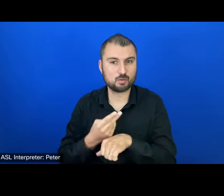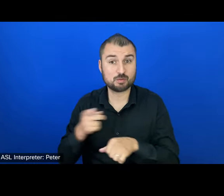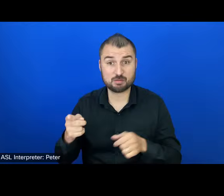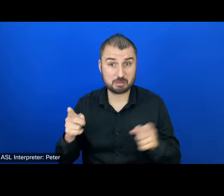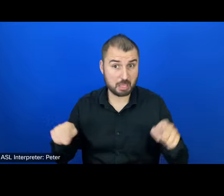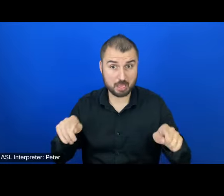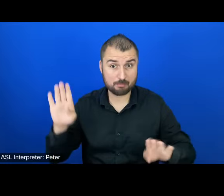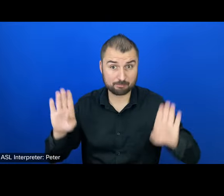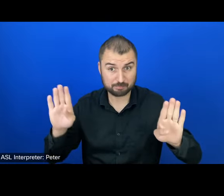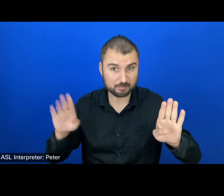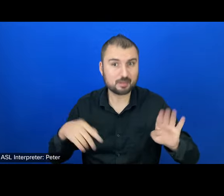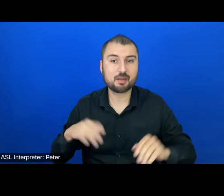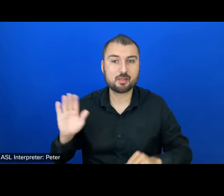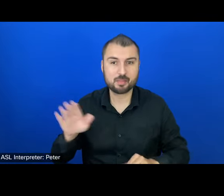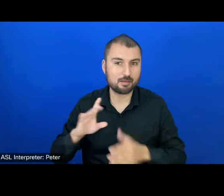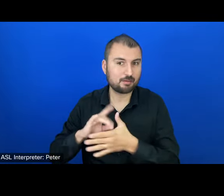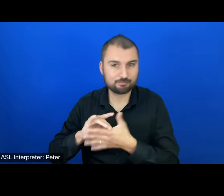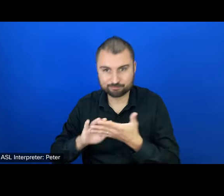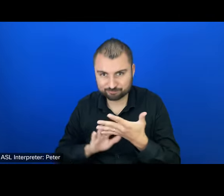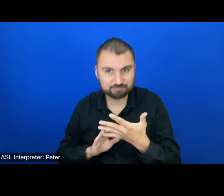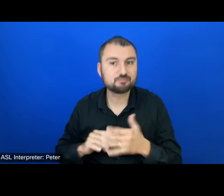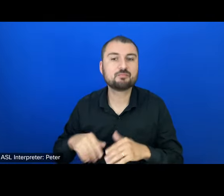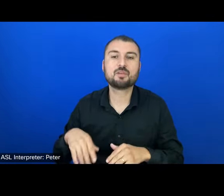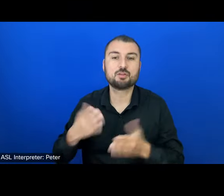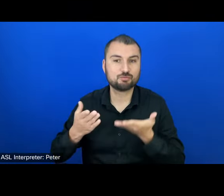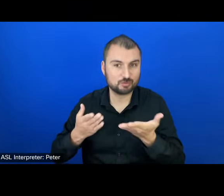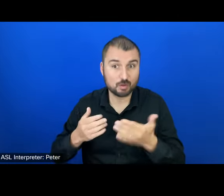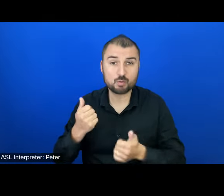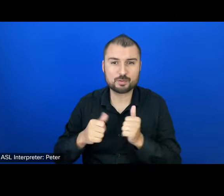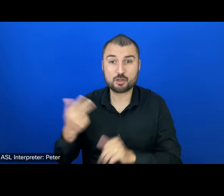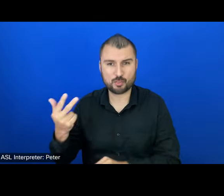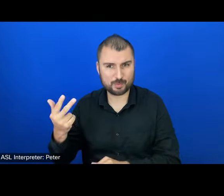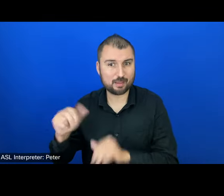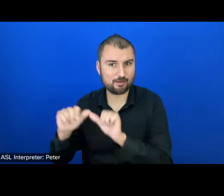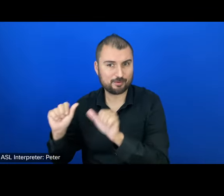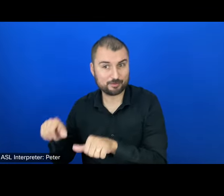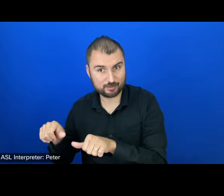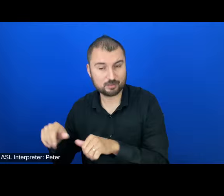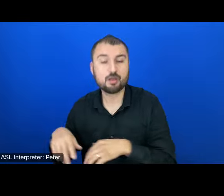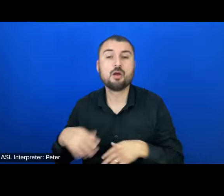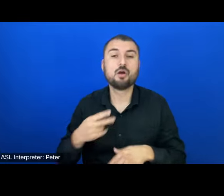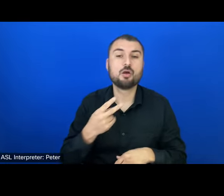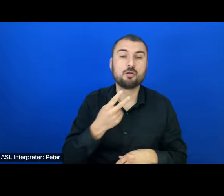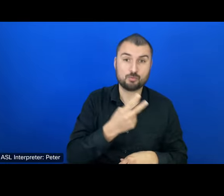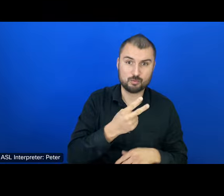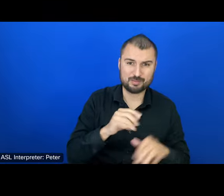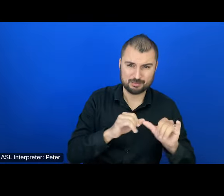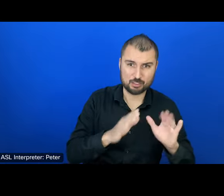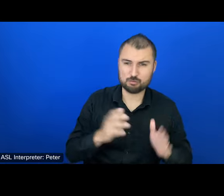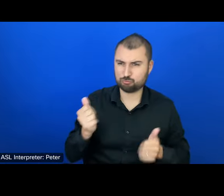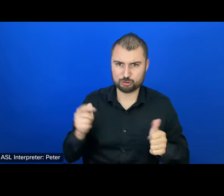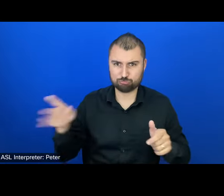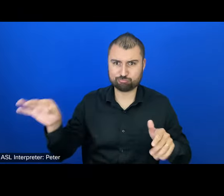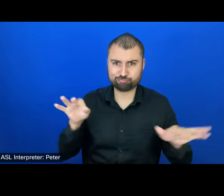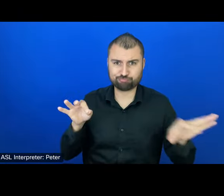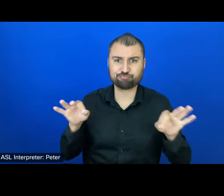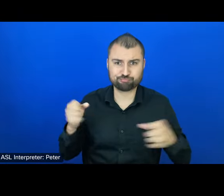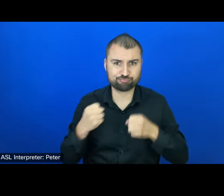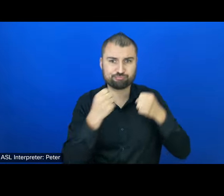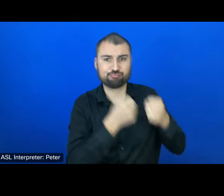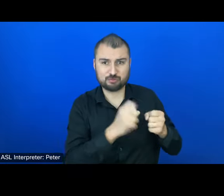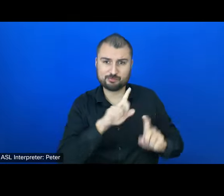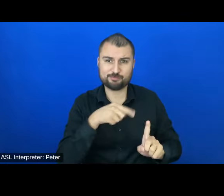their services to see which of those 3 architects or which of the 2 engineers we would then use for a given project. So they